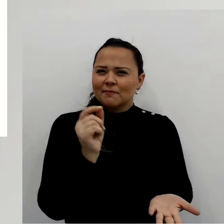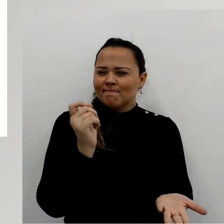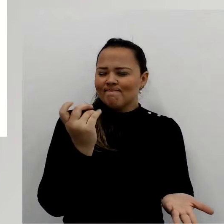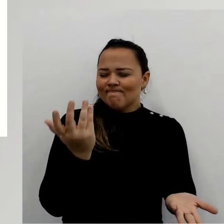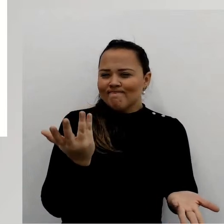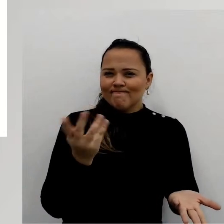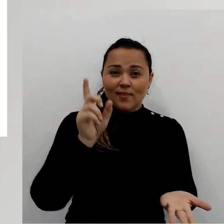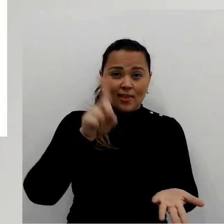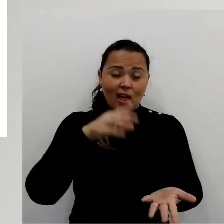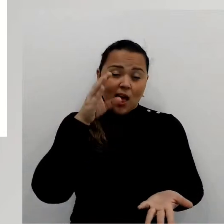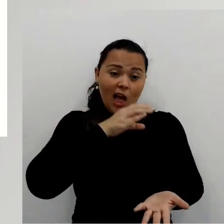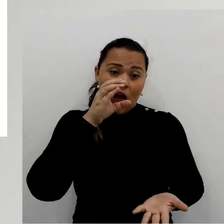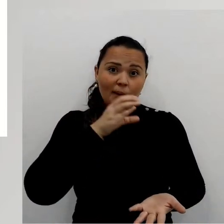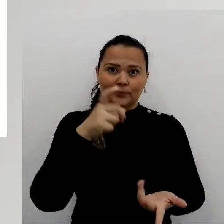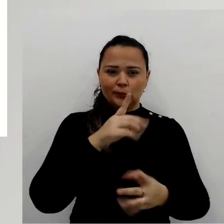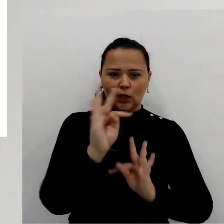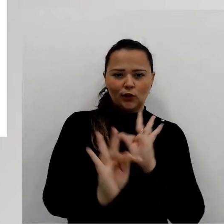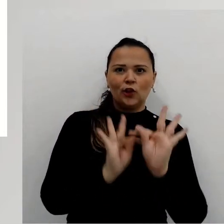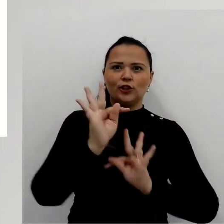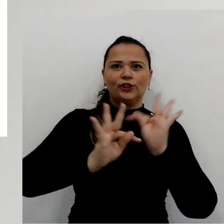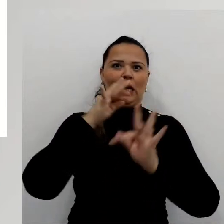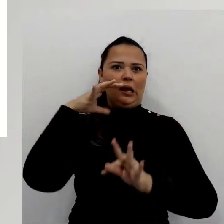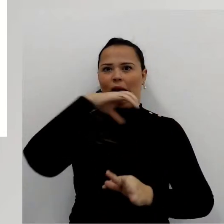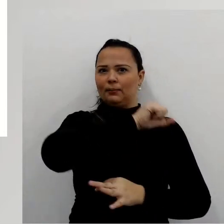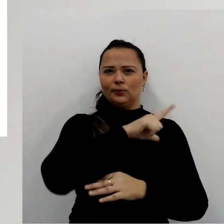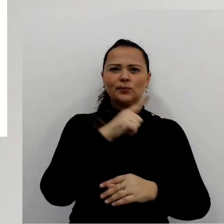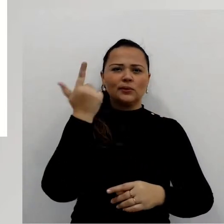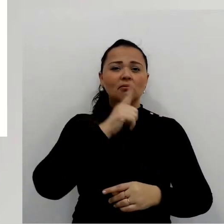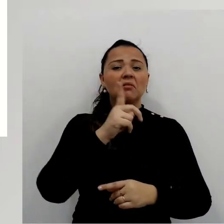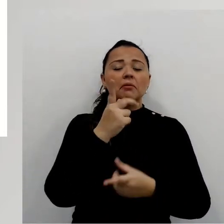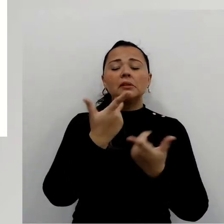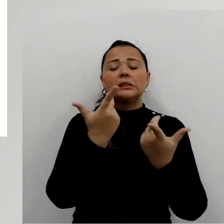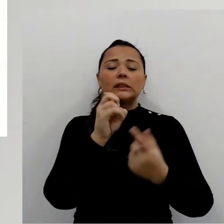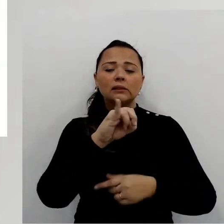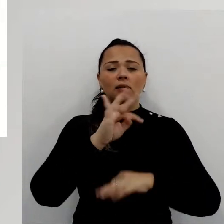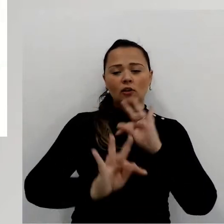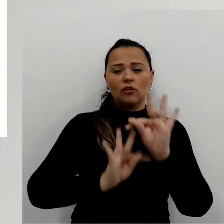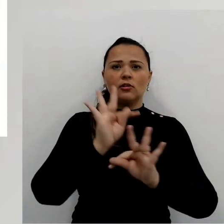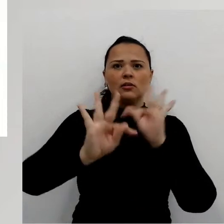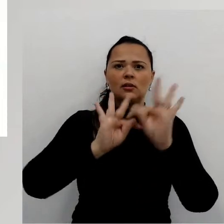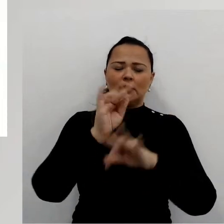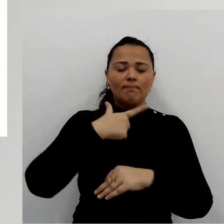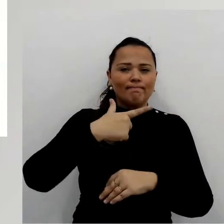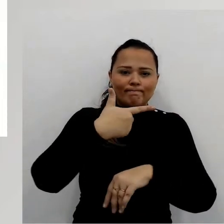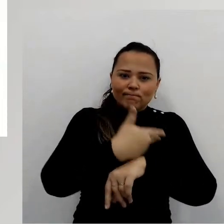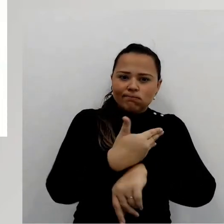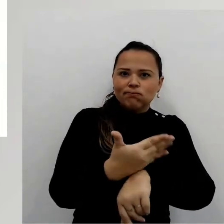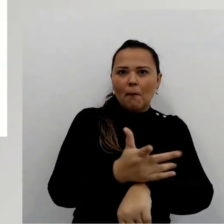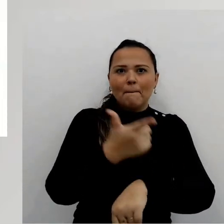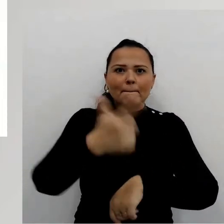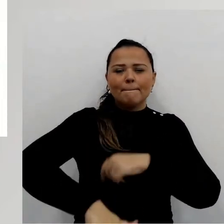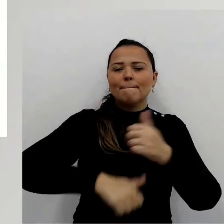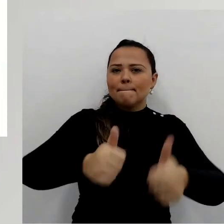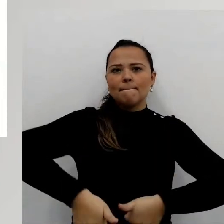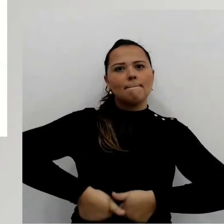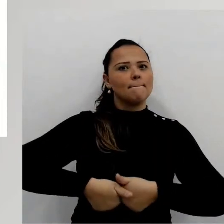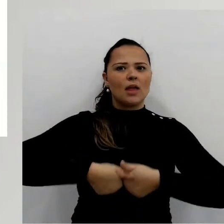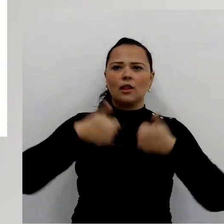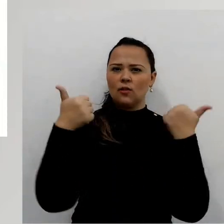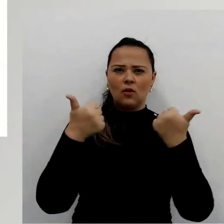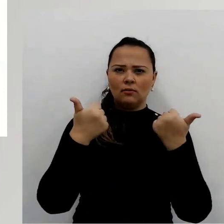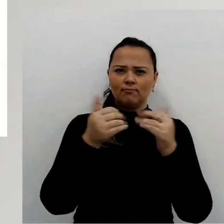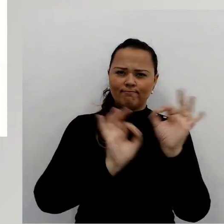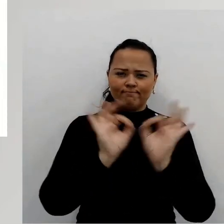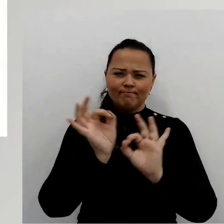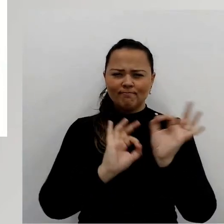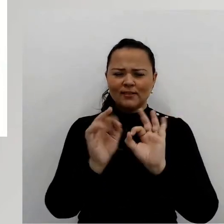situation where the technology is getting better and it's driving new requirements, and the requirements are